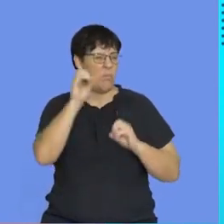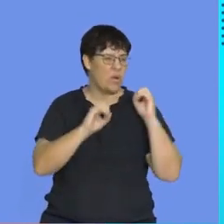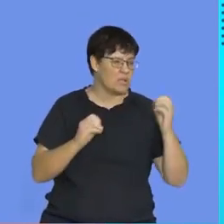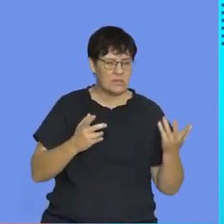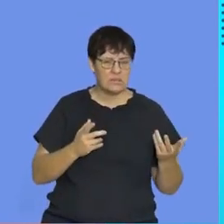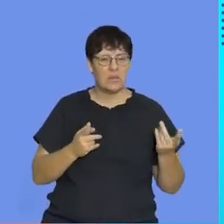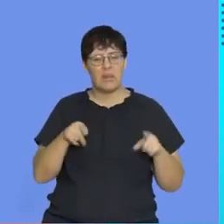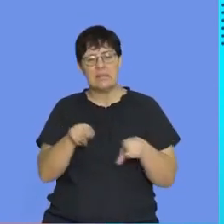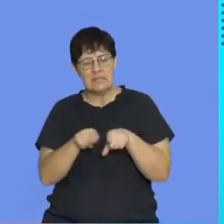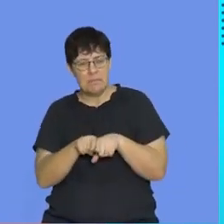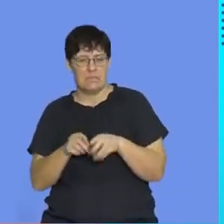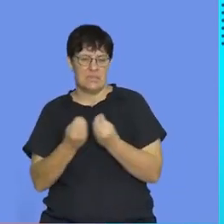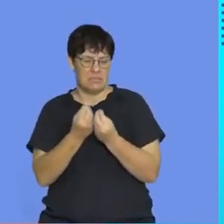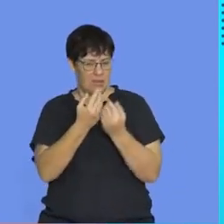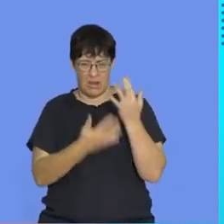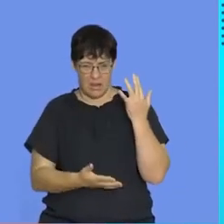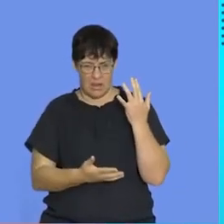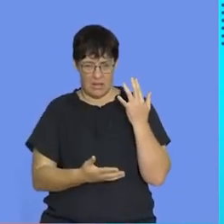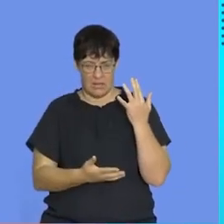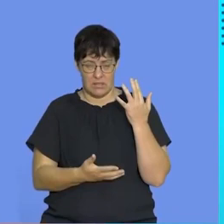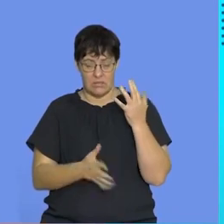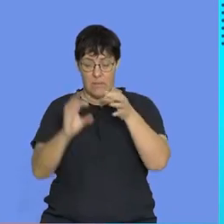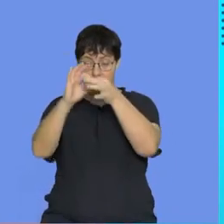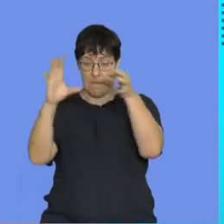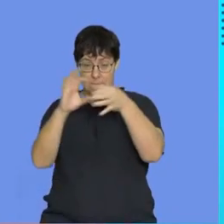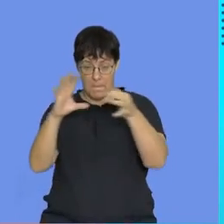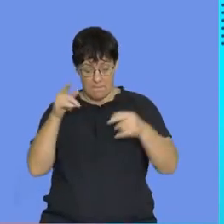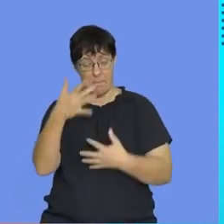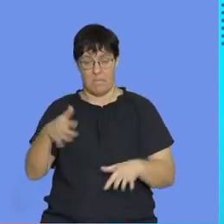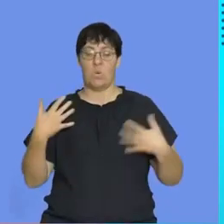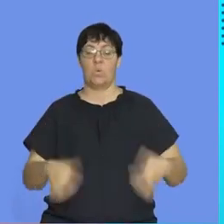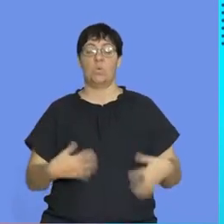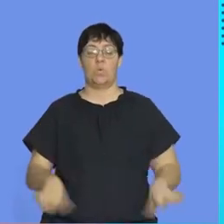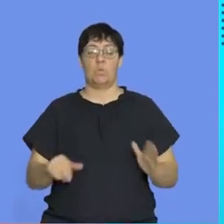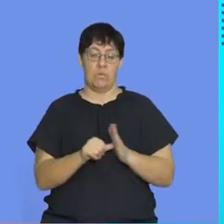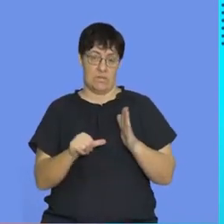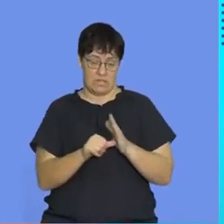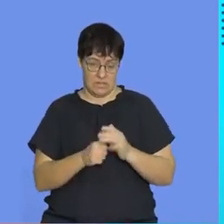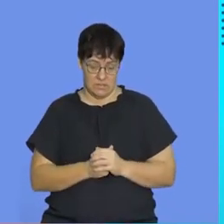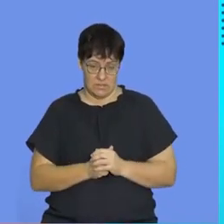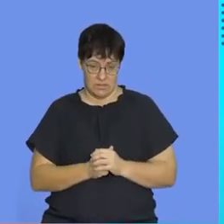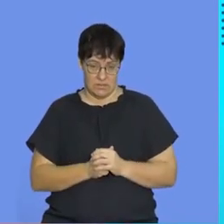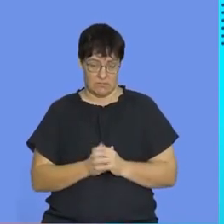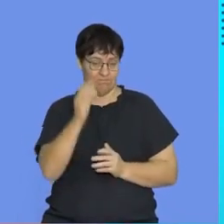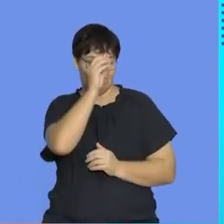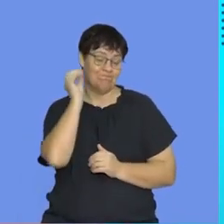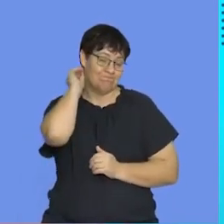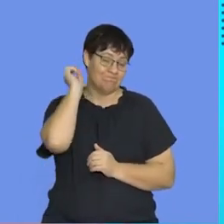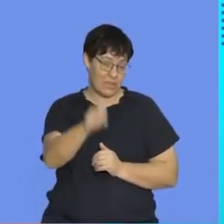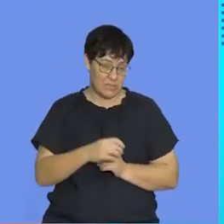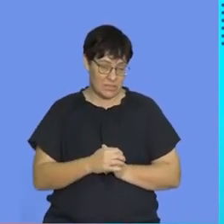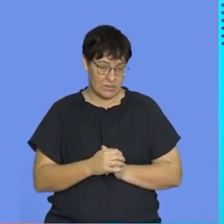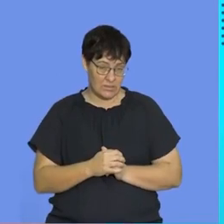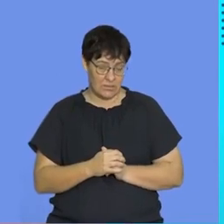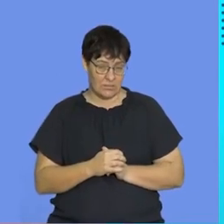covalent substances. So the breaking down part is very, very important. However, we also need to note that as we break